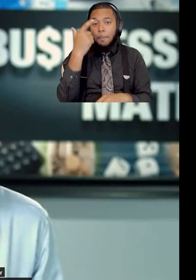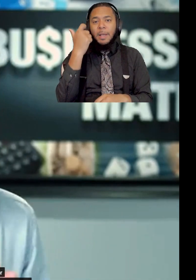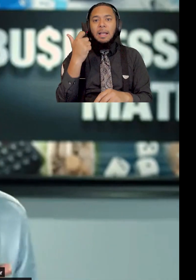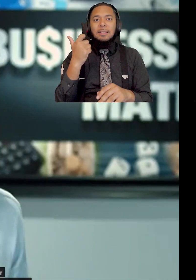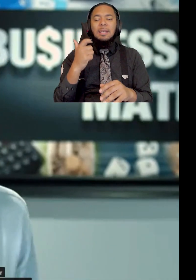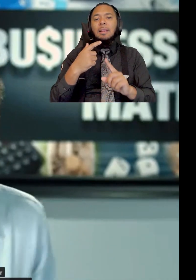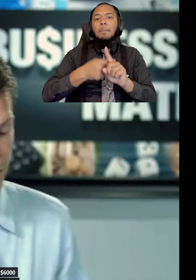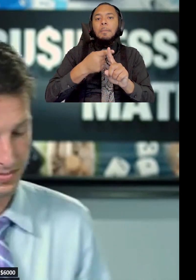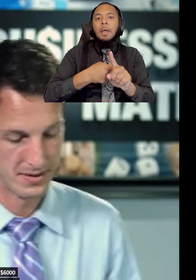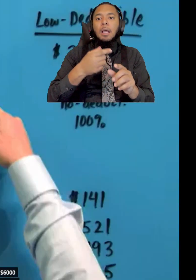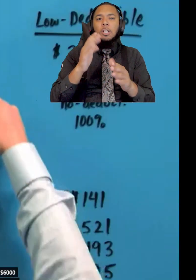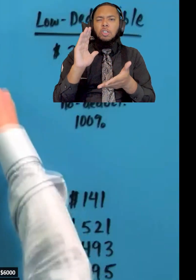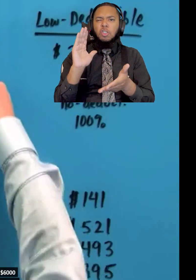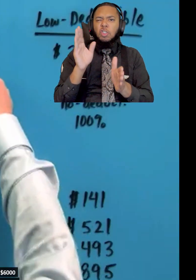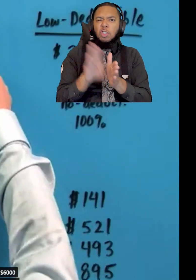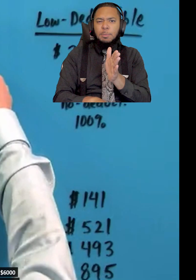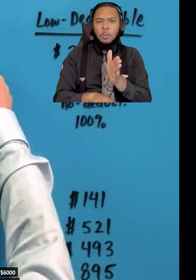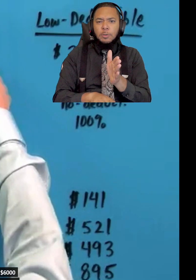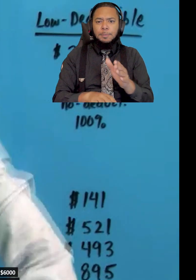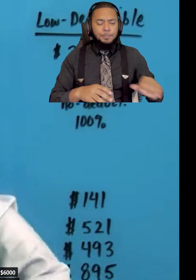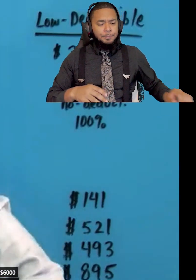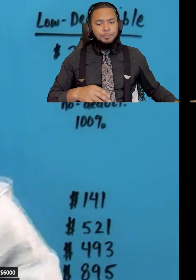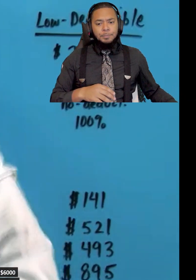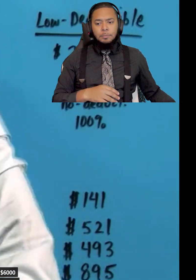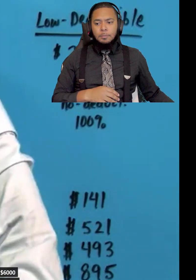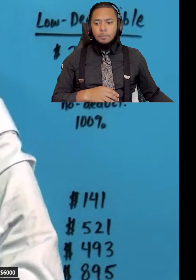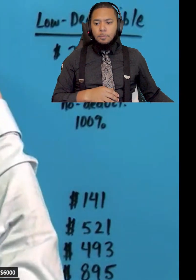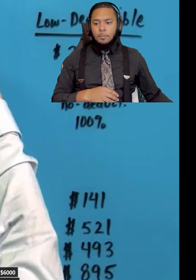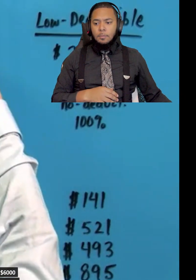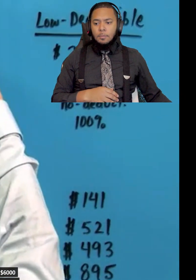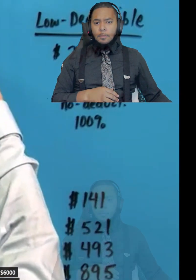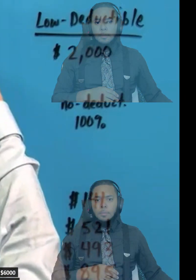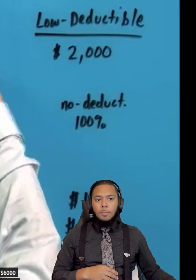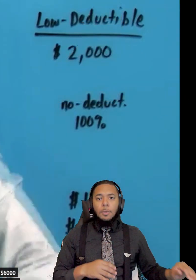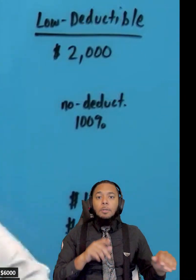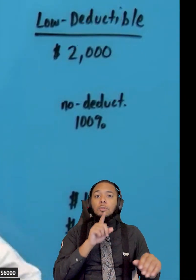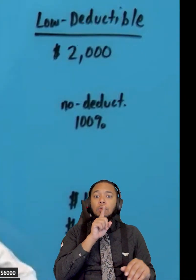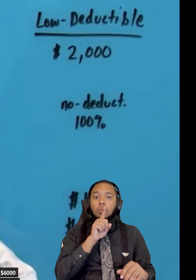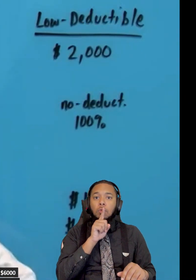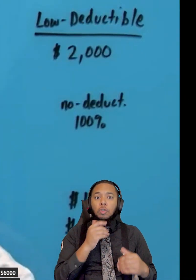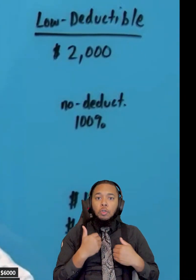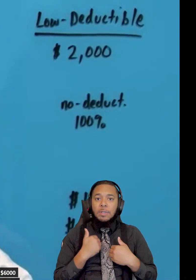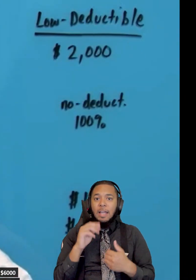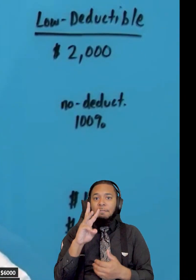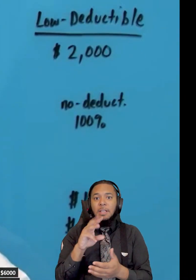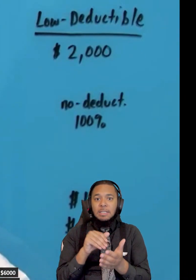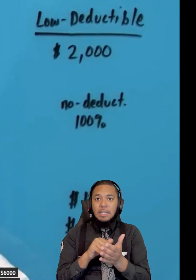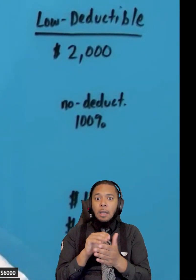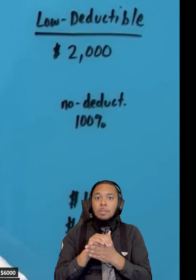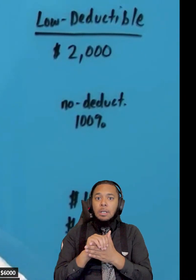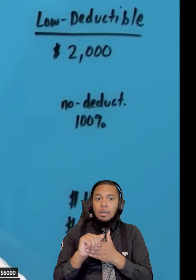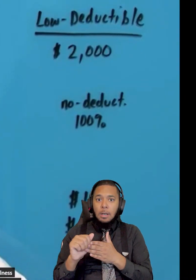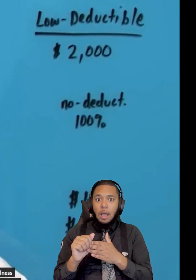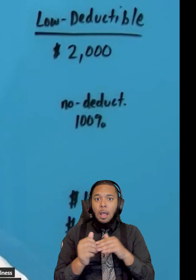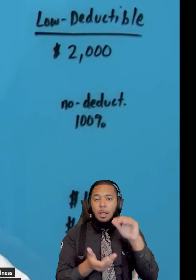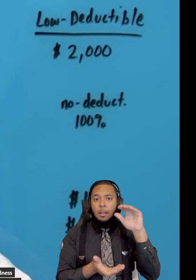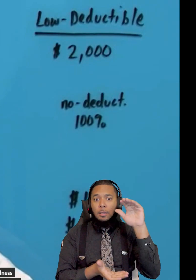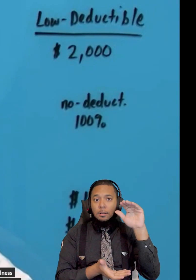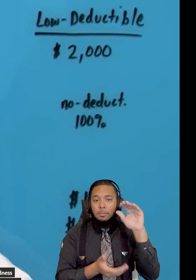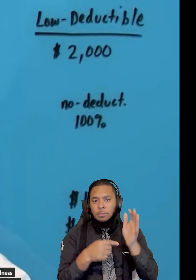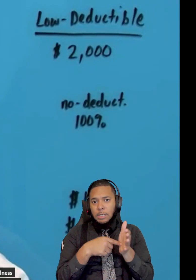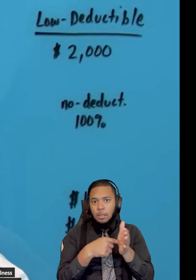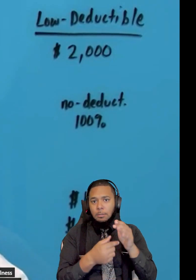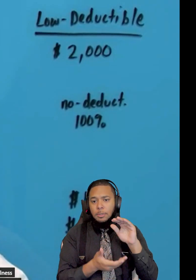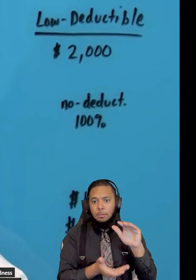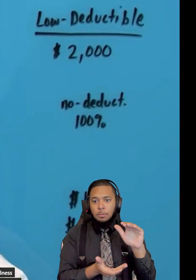follow with me although you have a six thousand dollar deductible if you go to the doctor for your annual